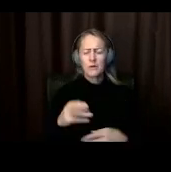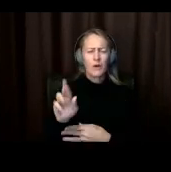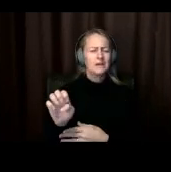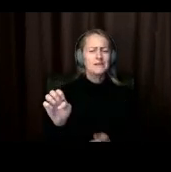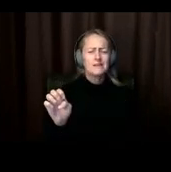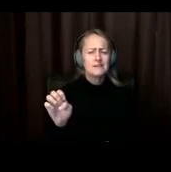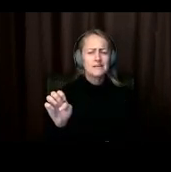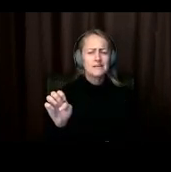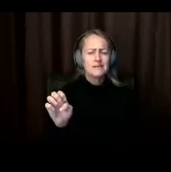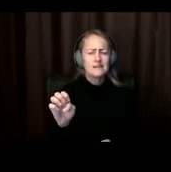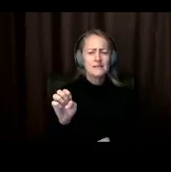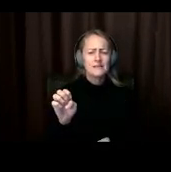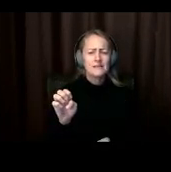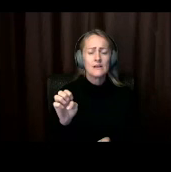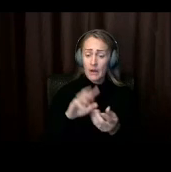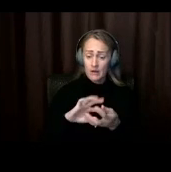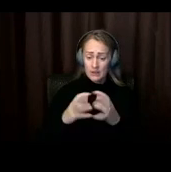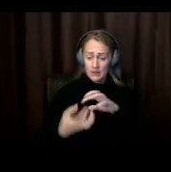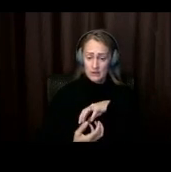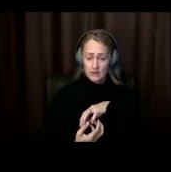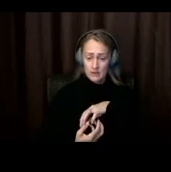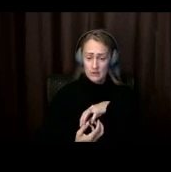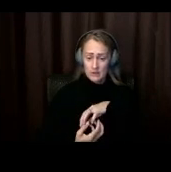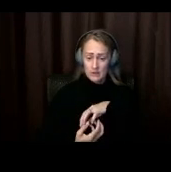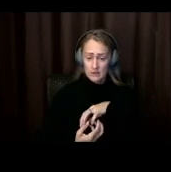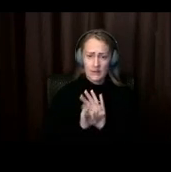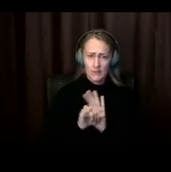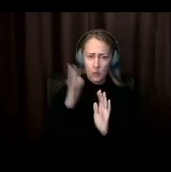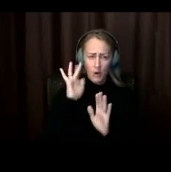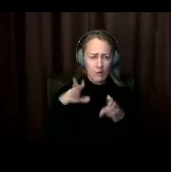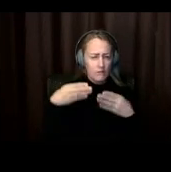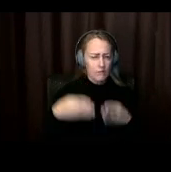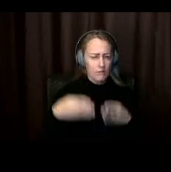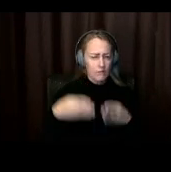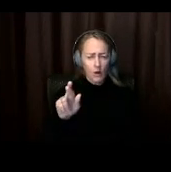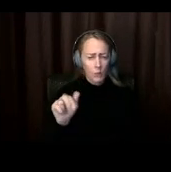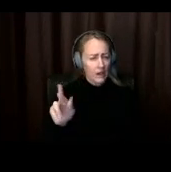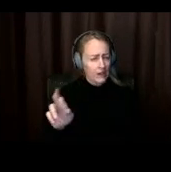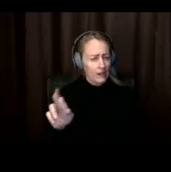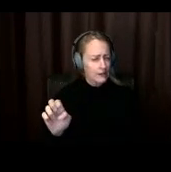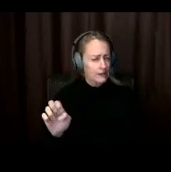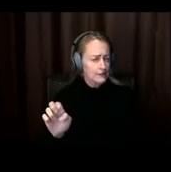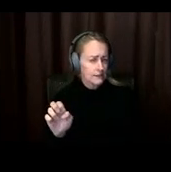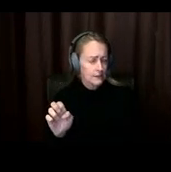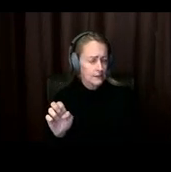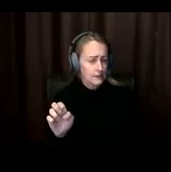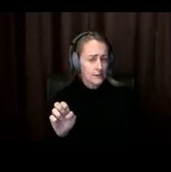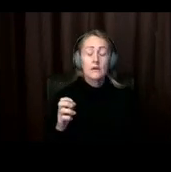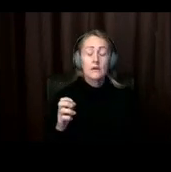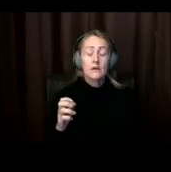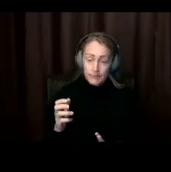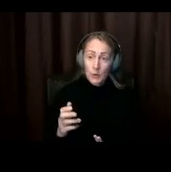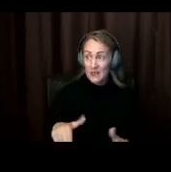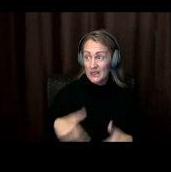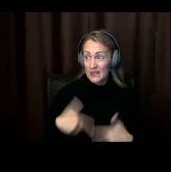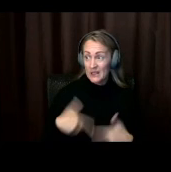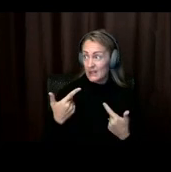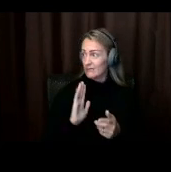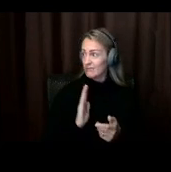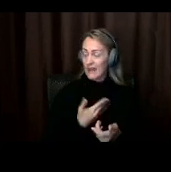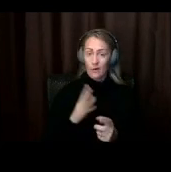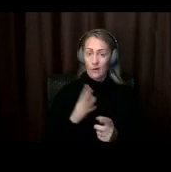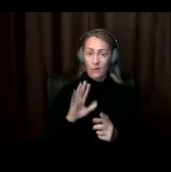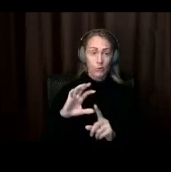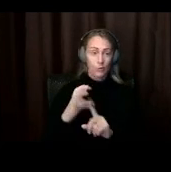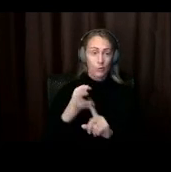about intersectional identities? Well, the big reason is that because we live in a culture that values white supremacy, that is built on